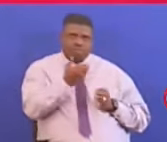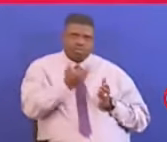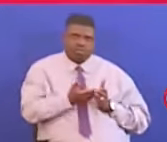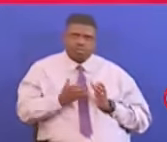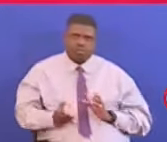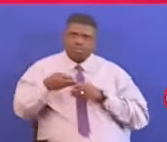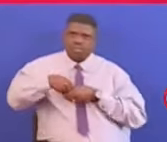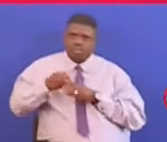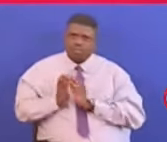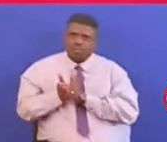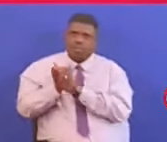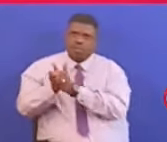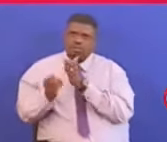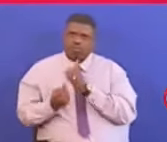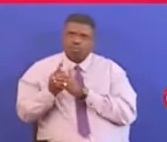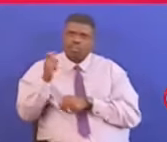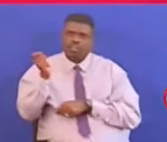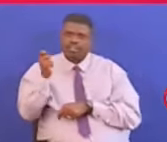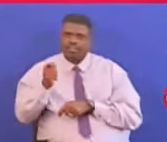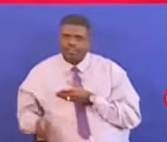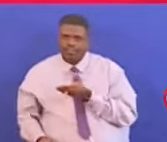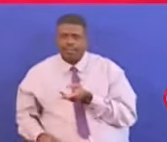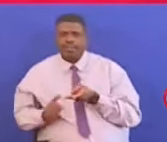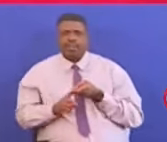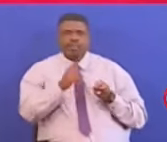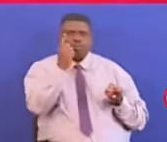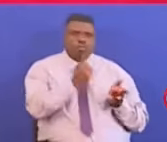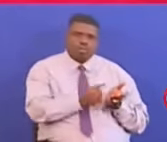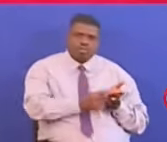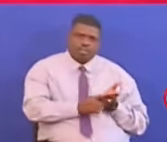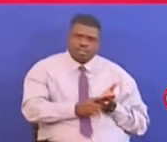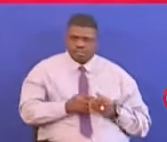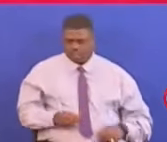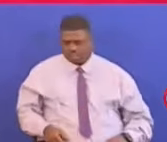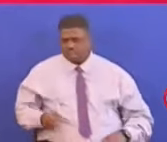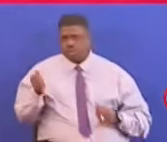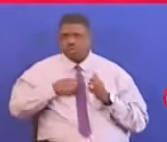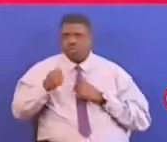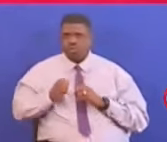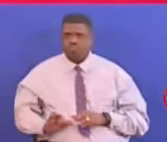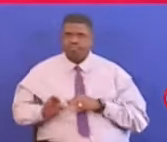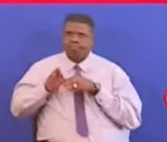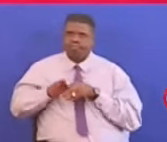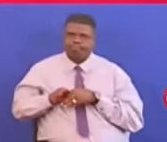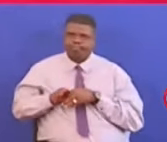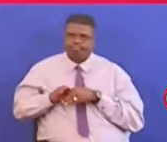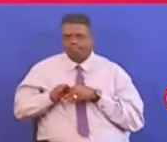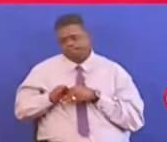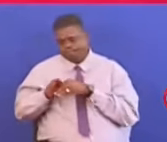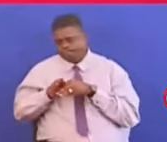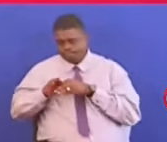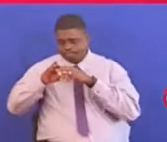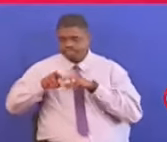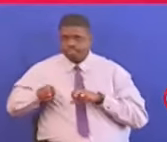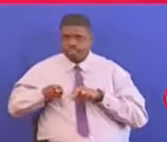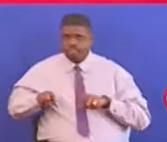partners from Kenya, Uganda, Rwanda, through joint collaborative researches. So in terms of